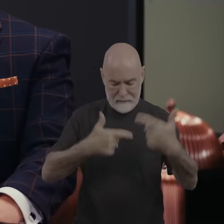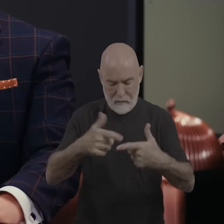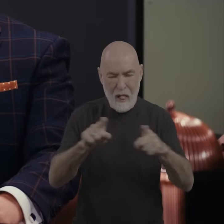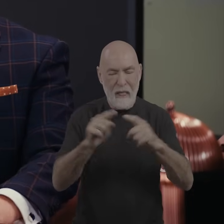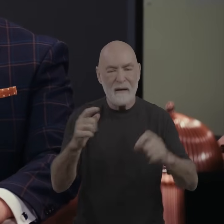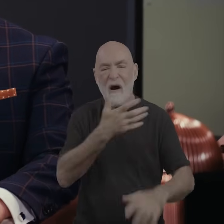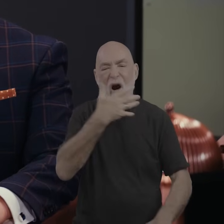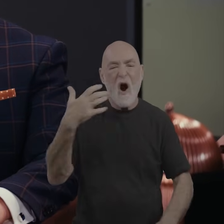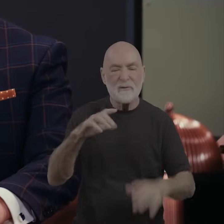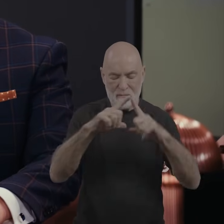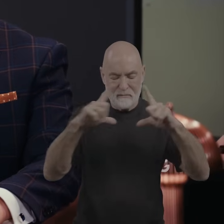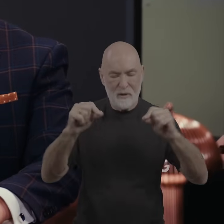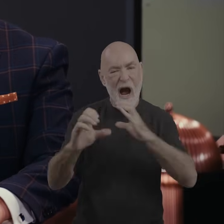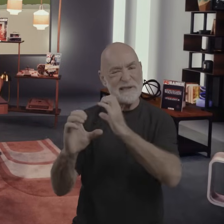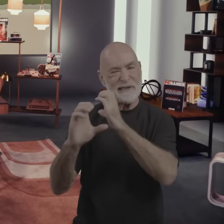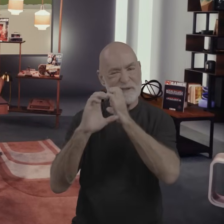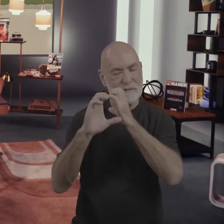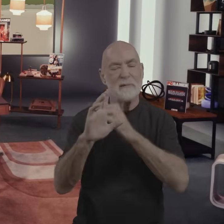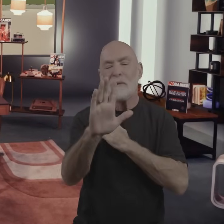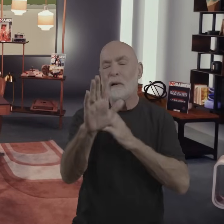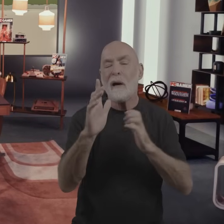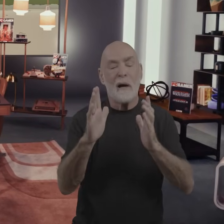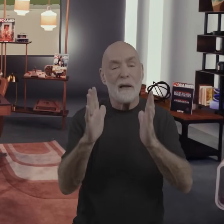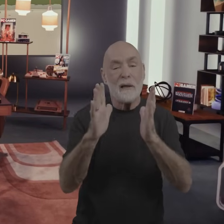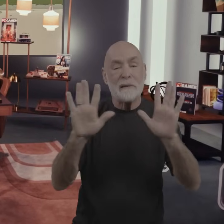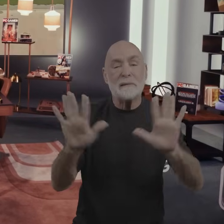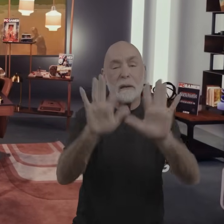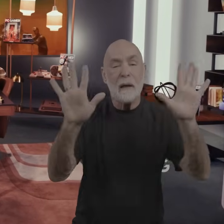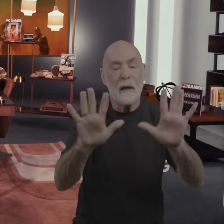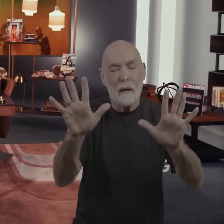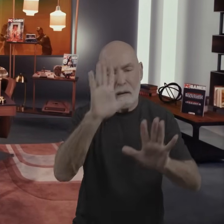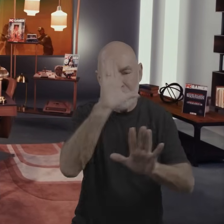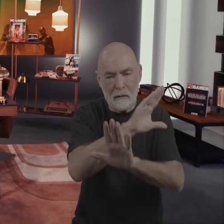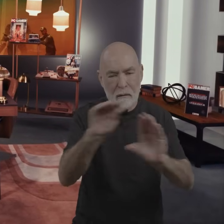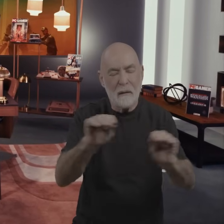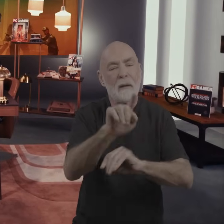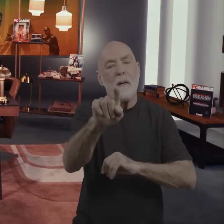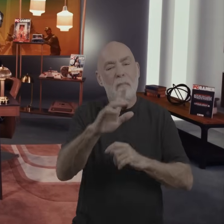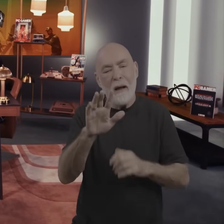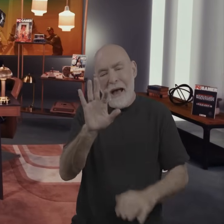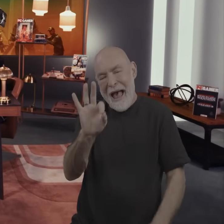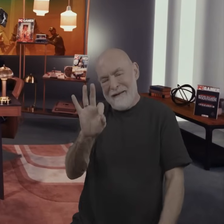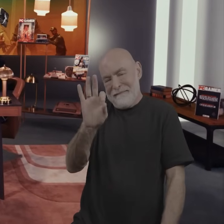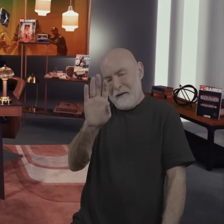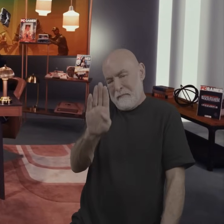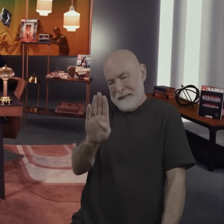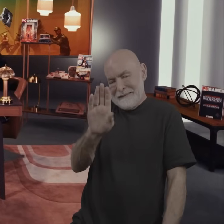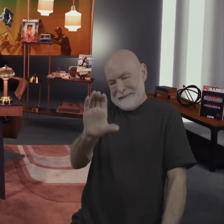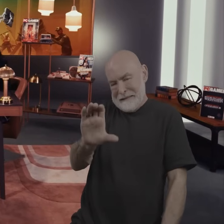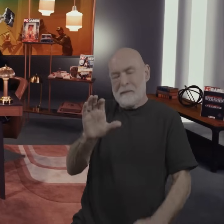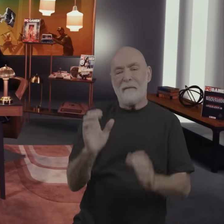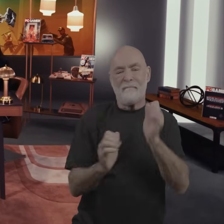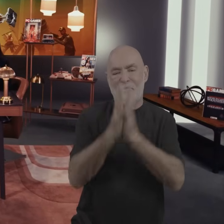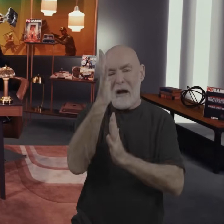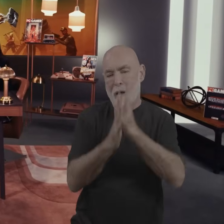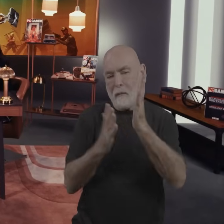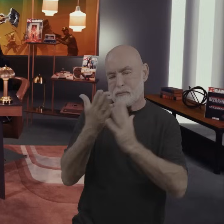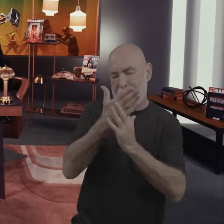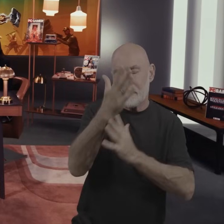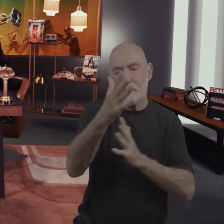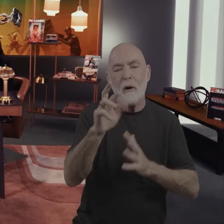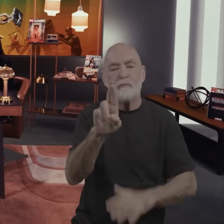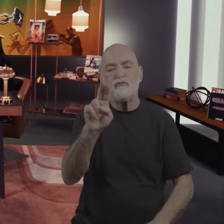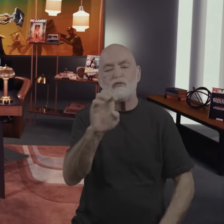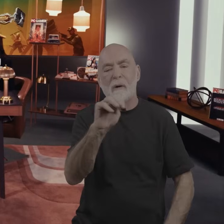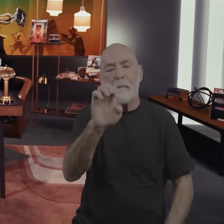hope the answer reveals itself someday. Until then, let's turn our attention to the latest from FBC Firebreak, the next game from